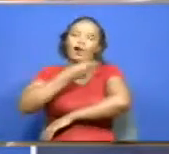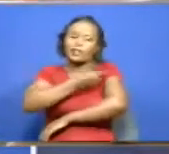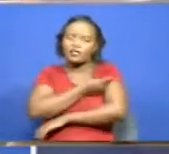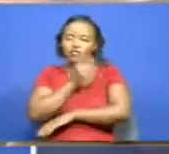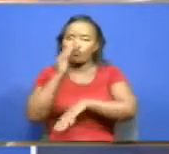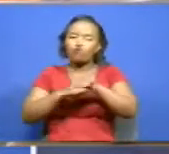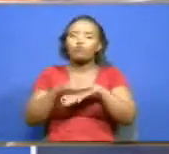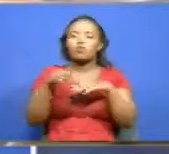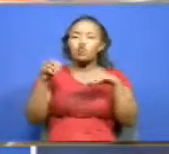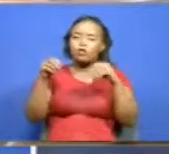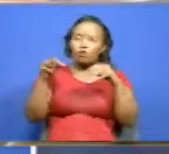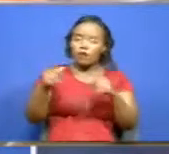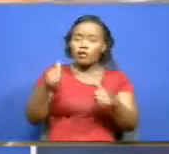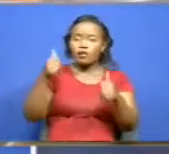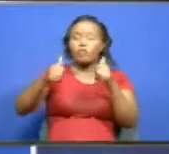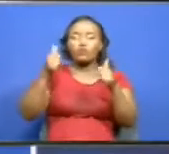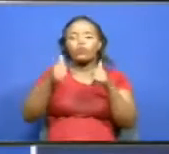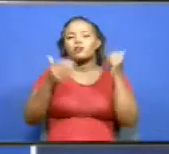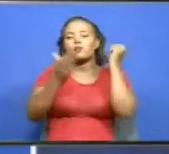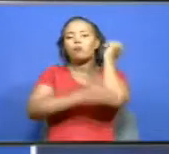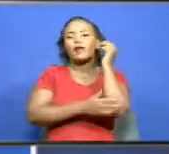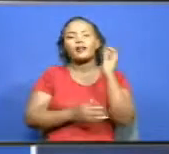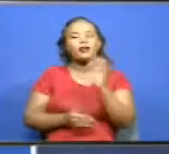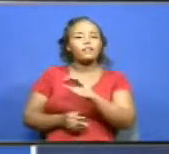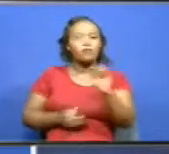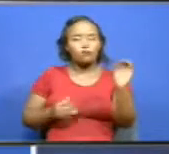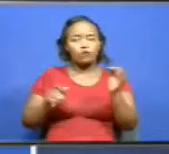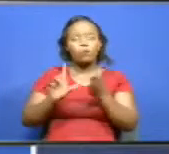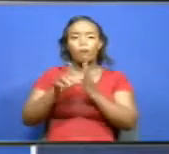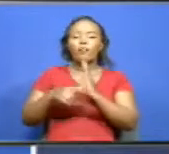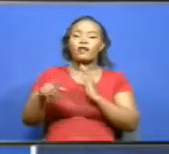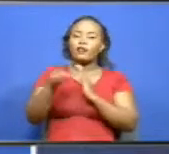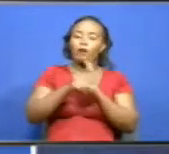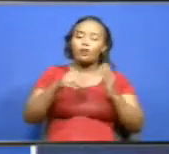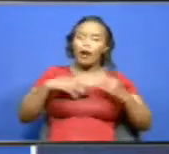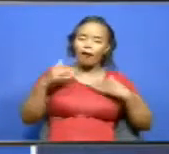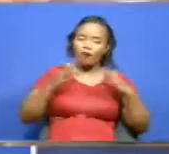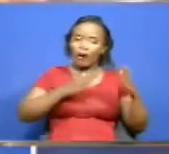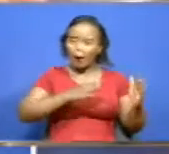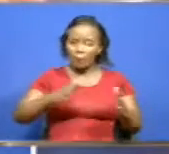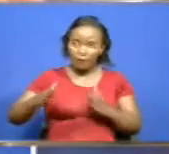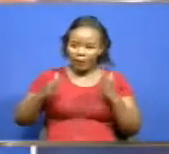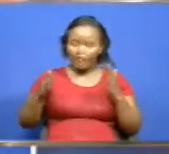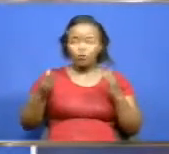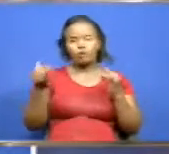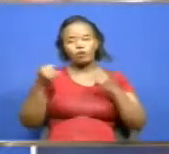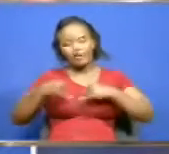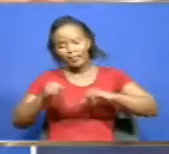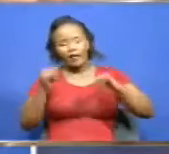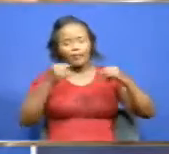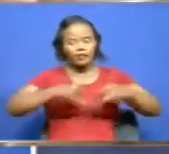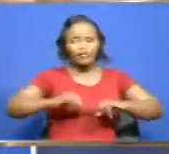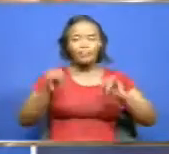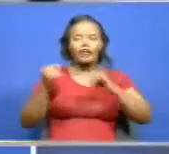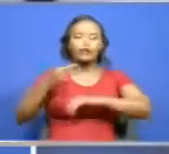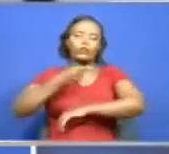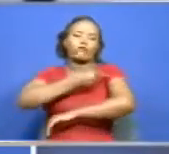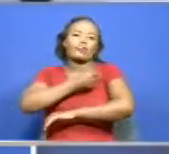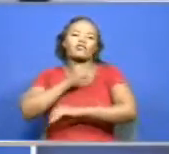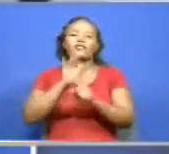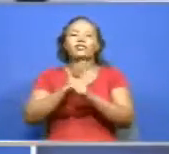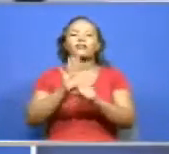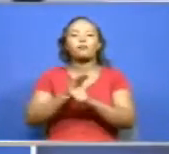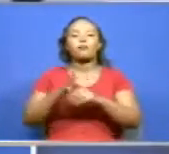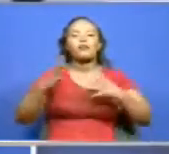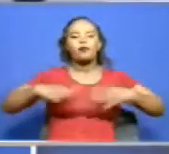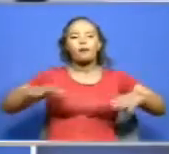not expired, and then we have a framework to appropriately try and cover as many people as possible.